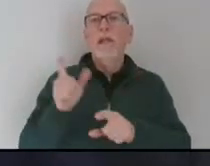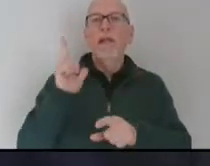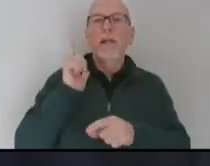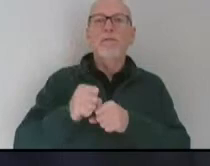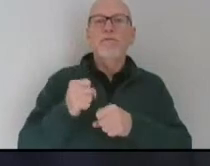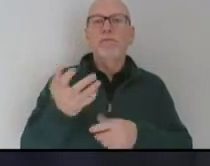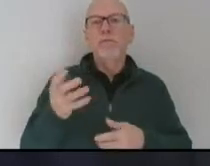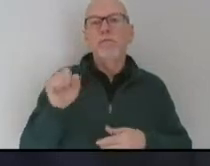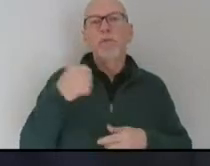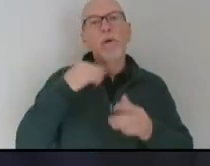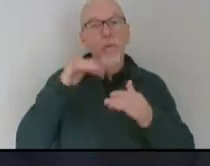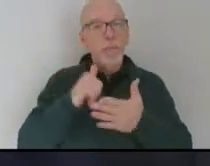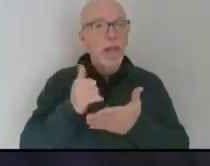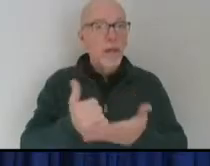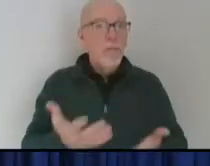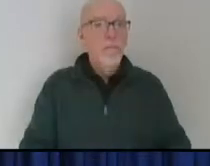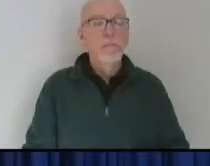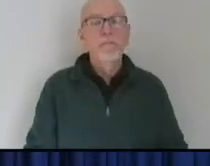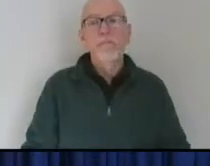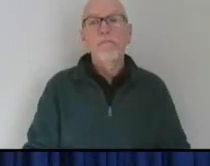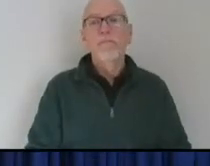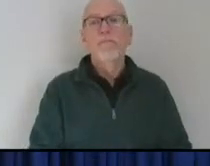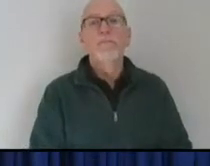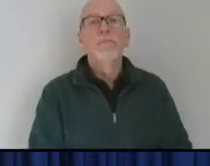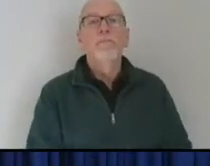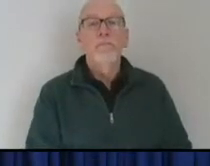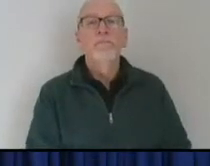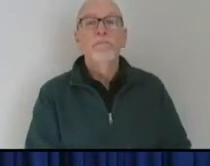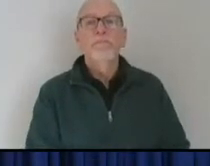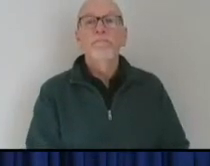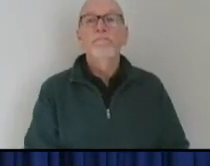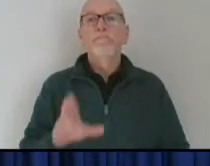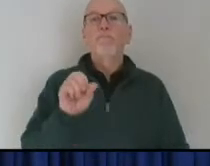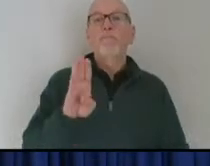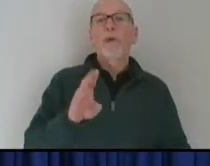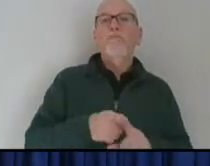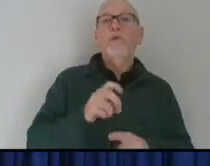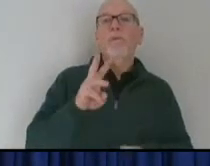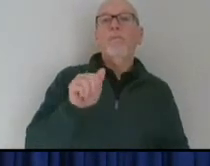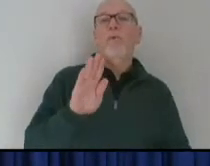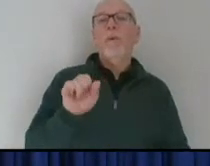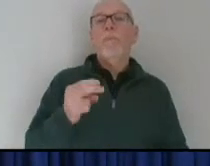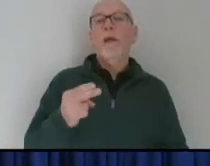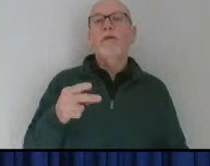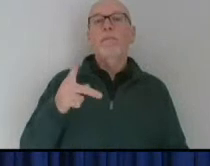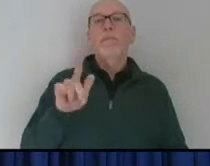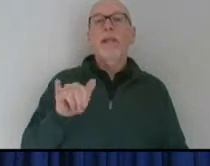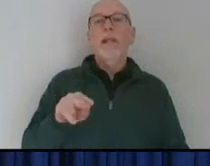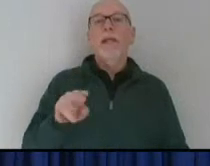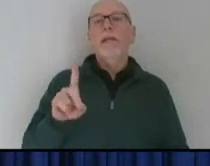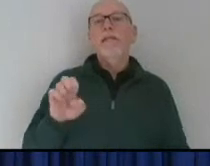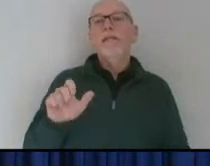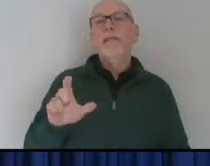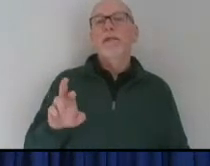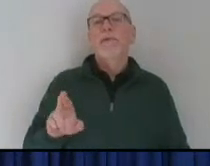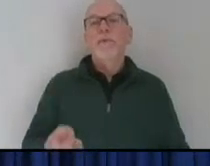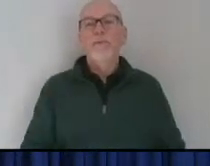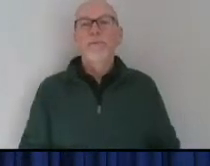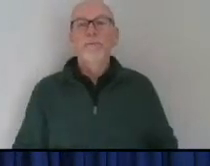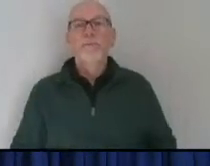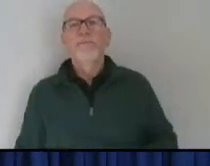So I hope that helps. Rob with the Wabash Plain Dealer. Afternoon, Rob.